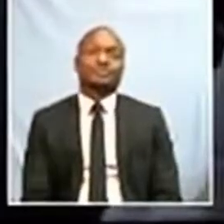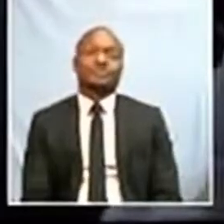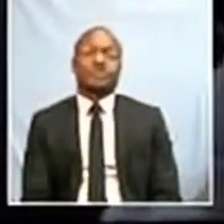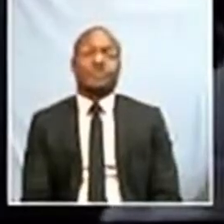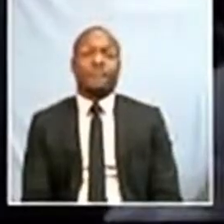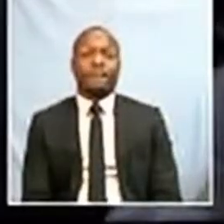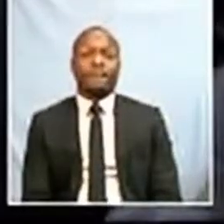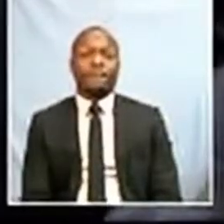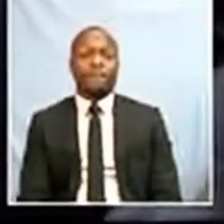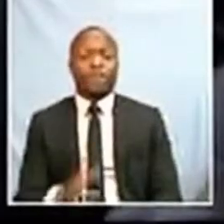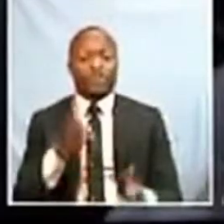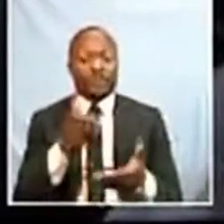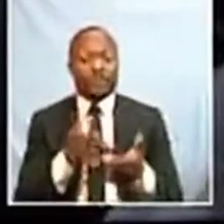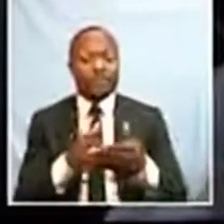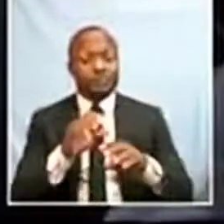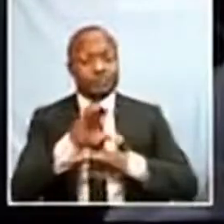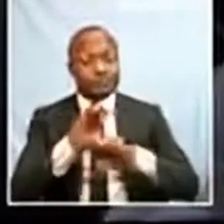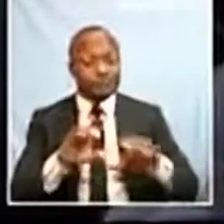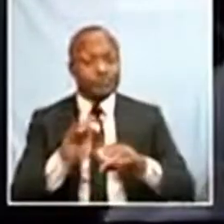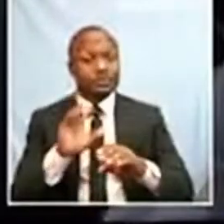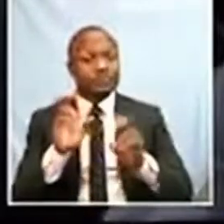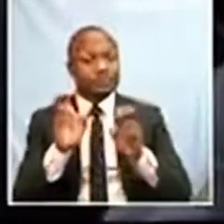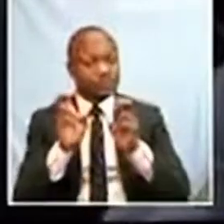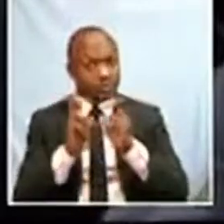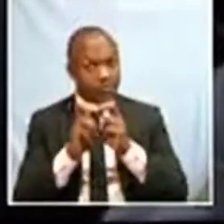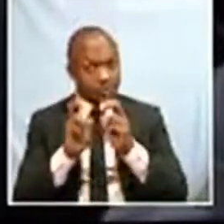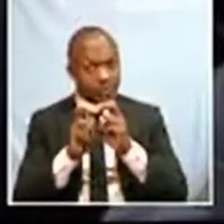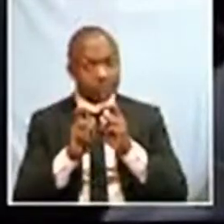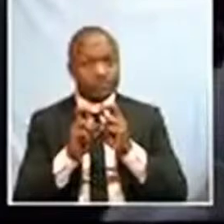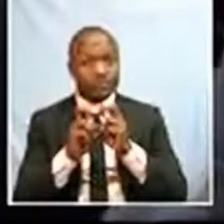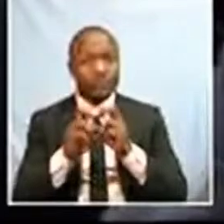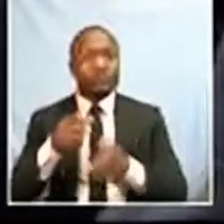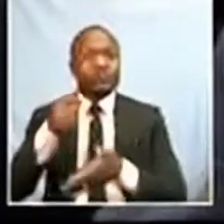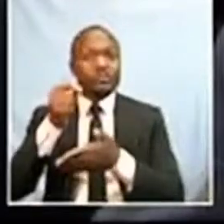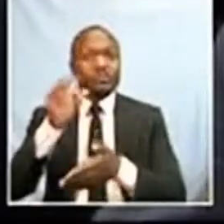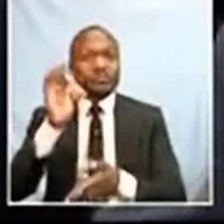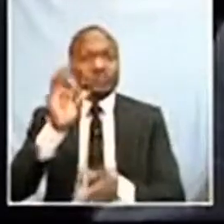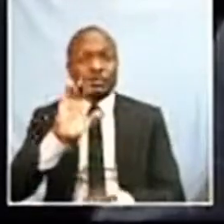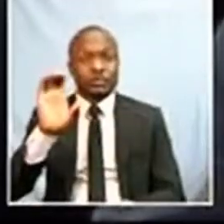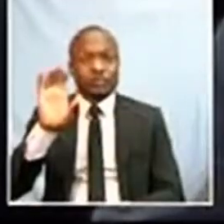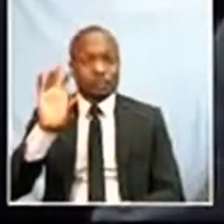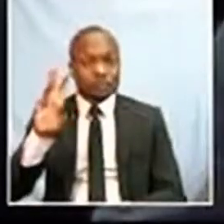This led to his contract sum to jump to